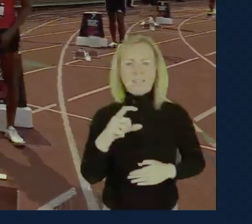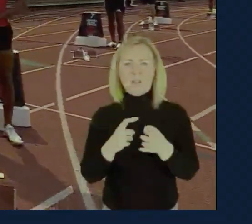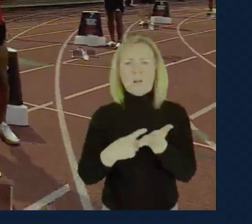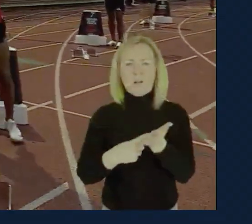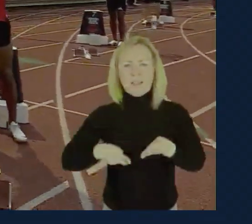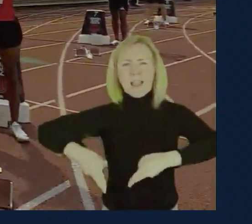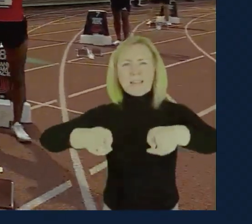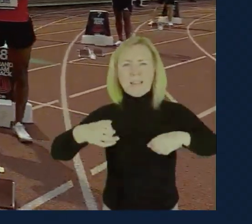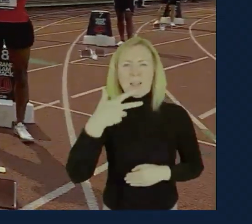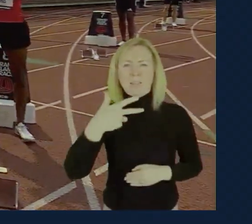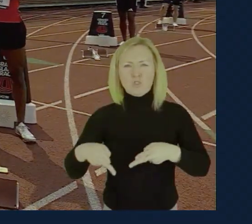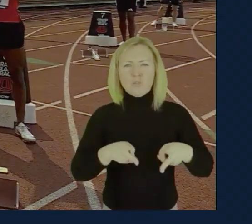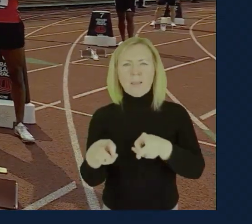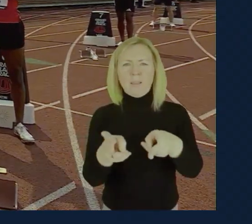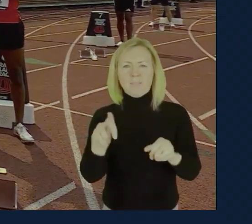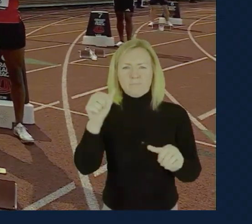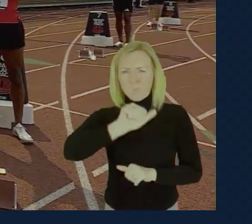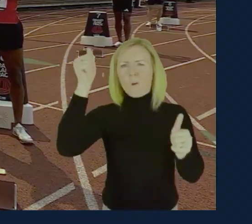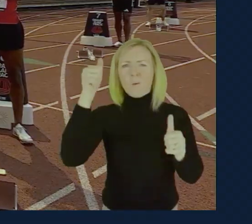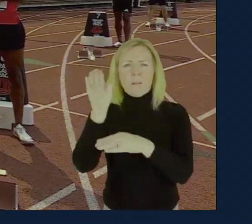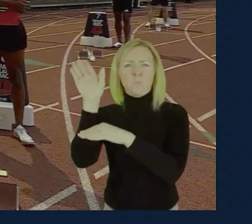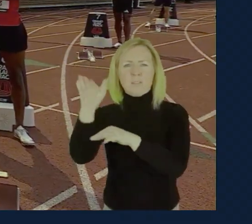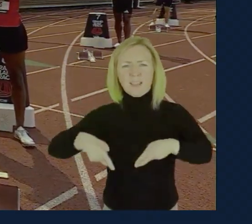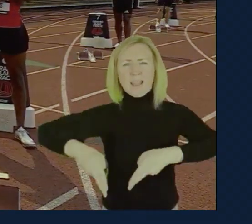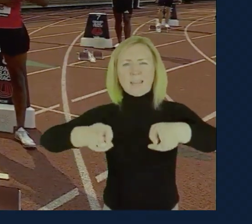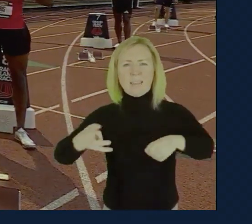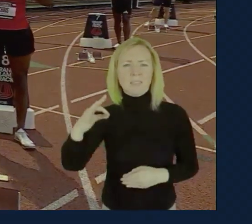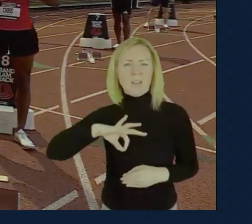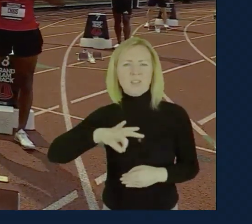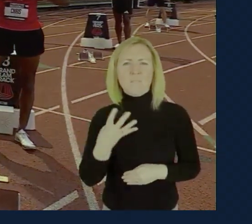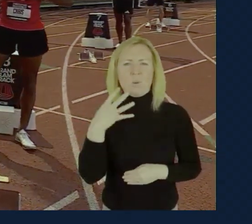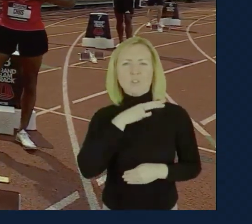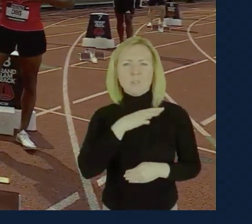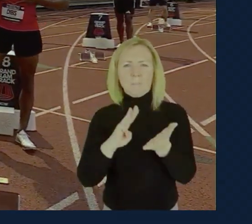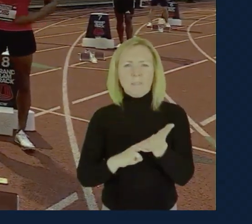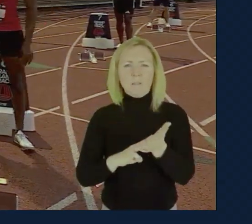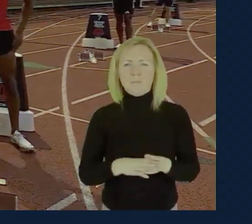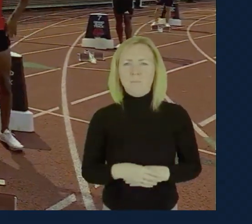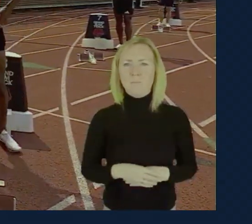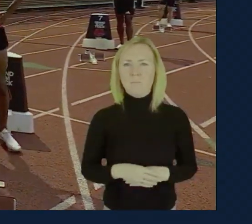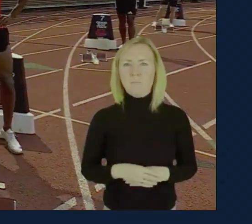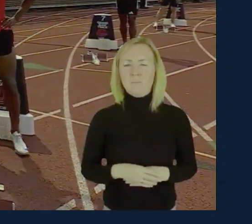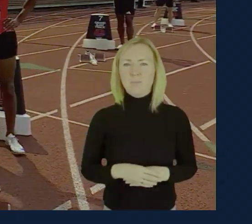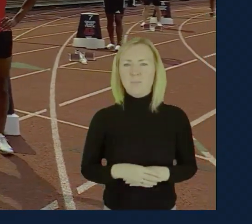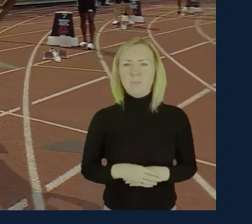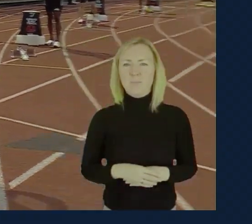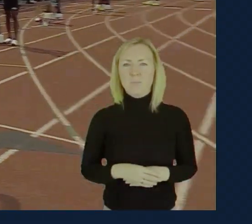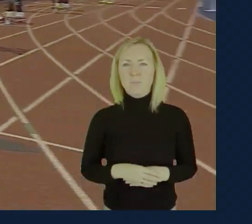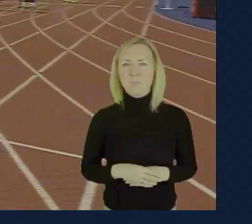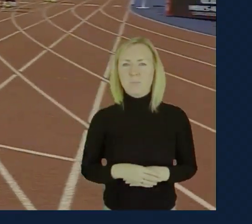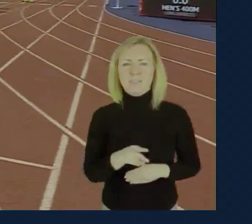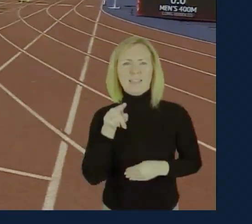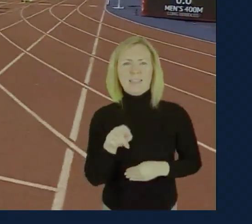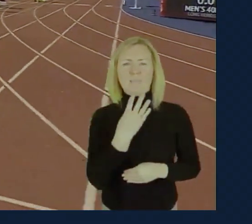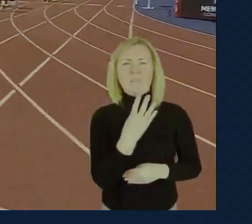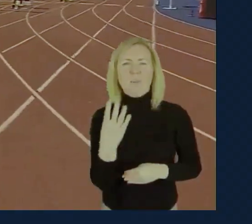incredibly famous historic track, but one of which the outside lanes definitely have a bit of an advantage in the 400